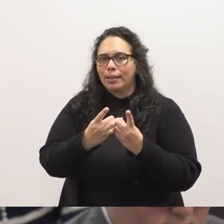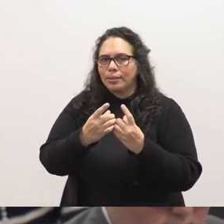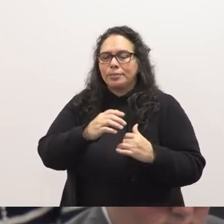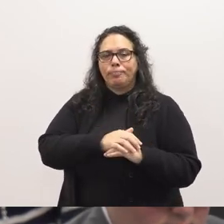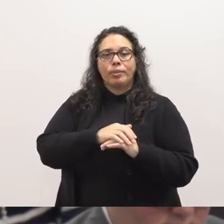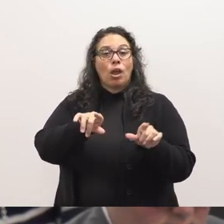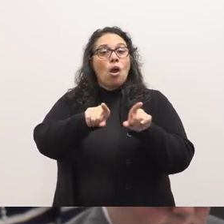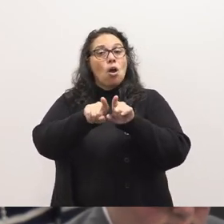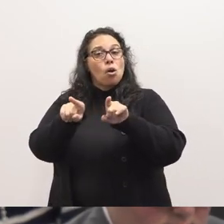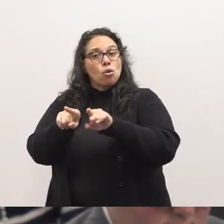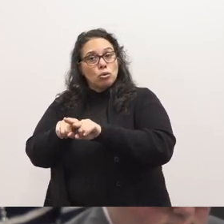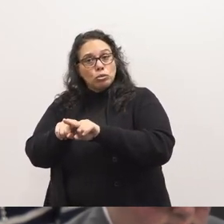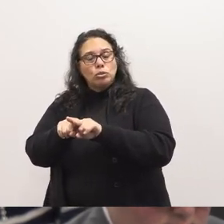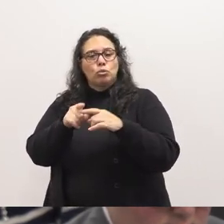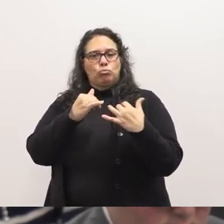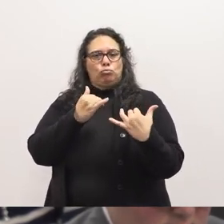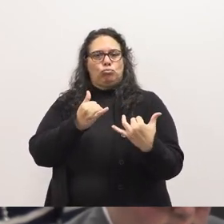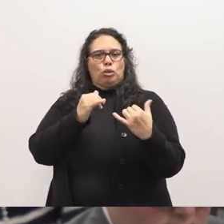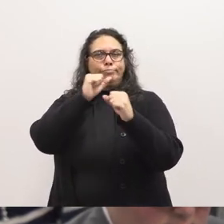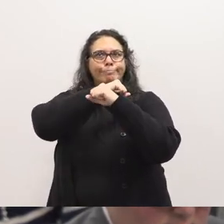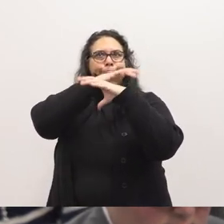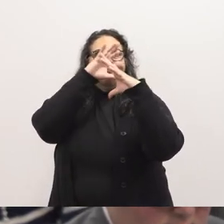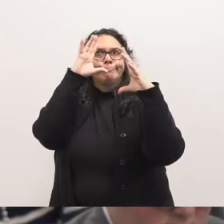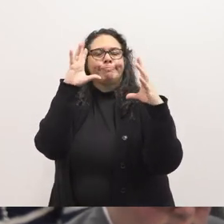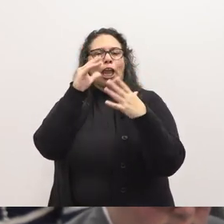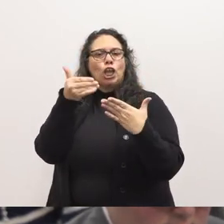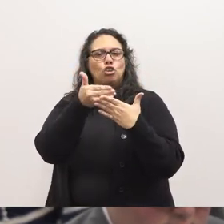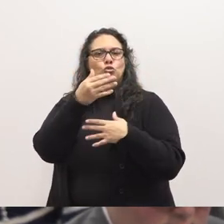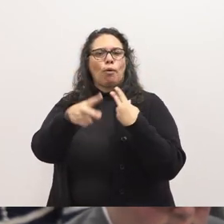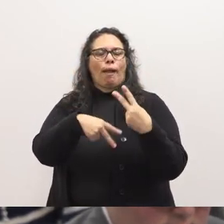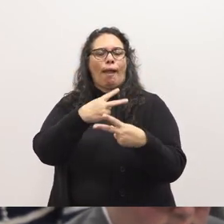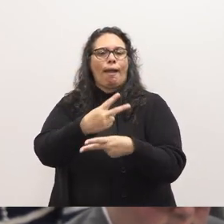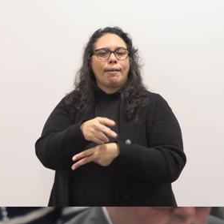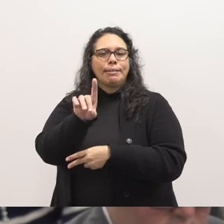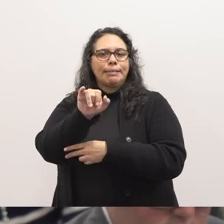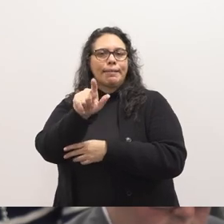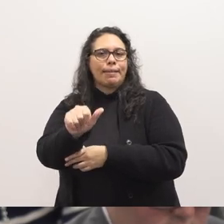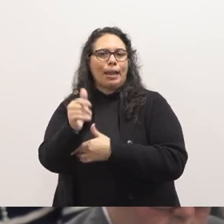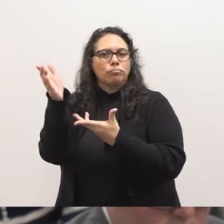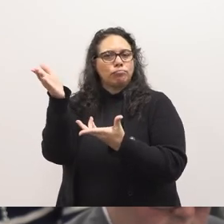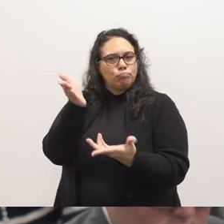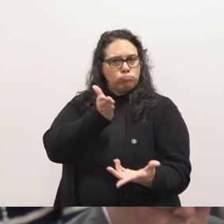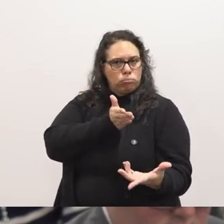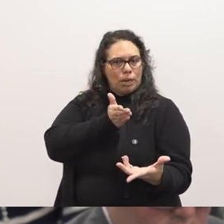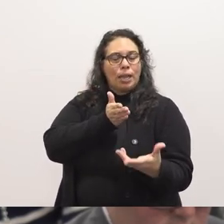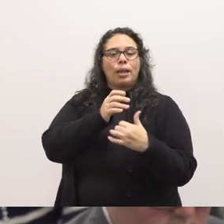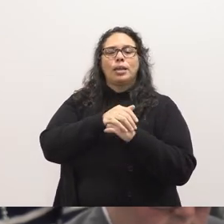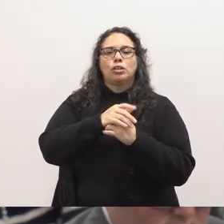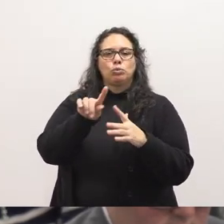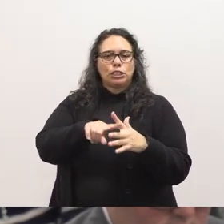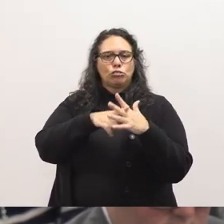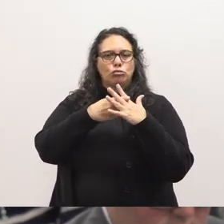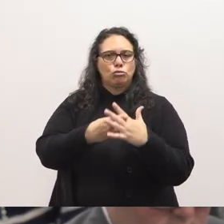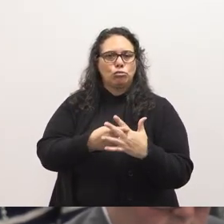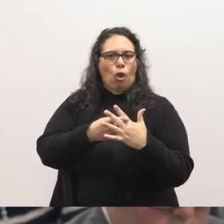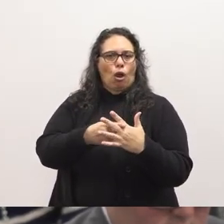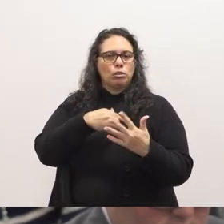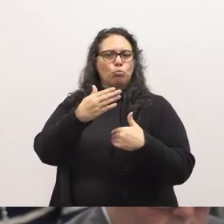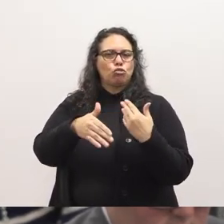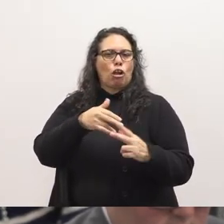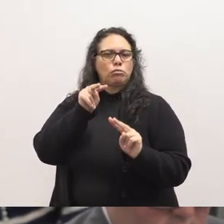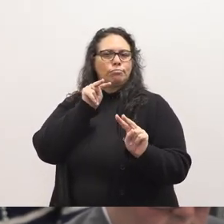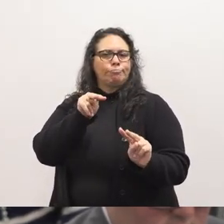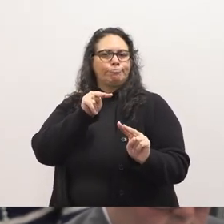we also concurrently envisioned new types of data that we can bring in as we start to progress monitor the